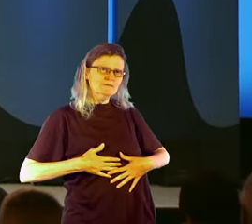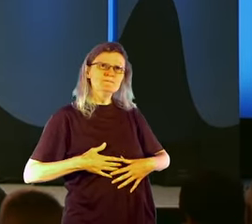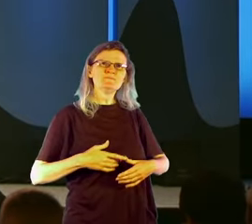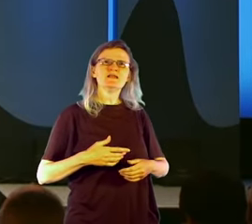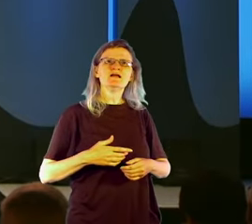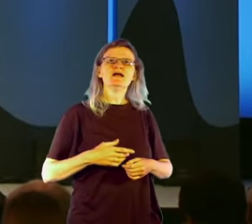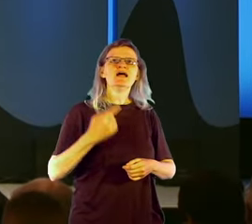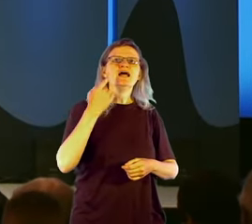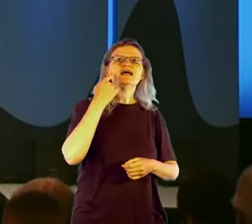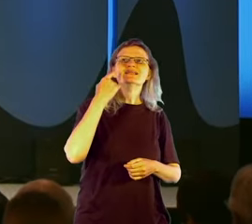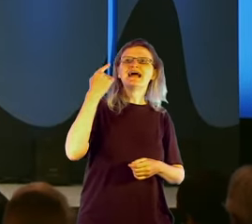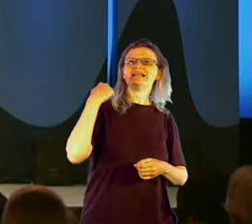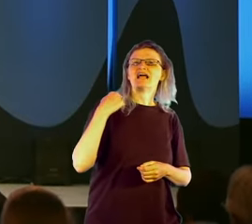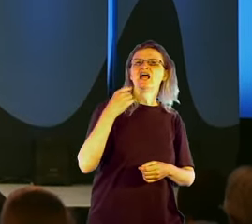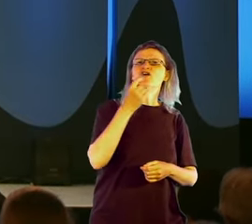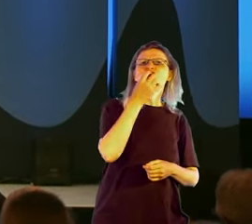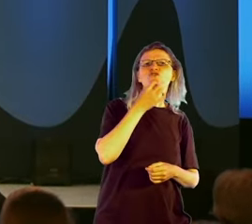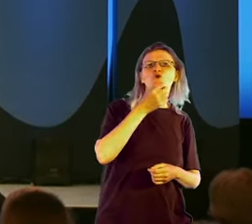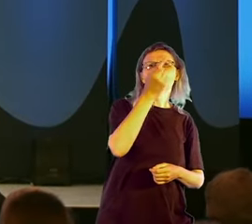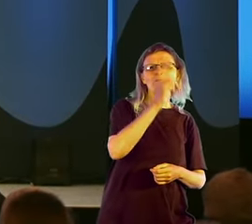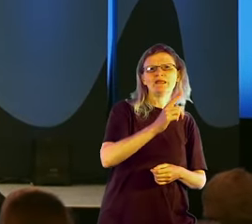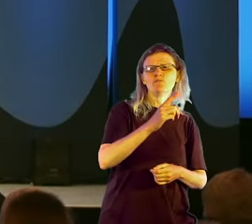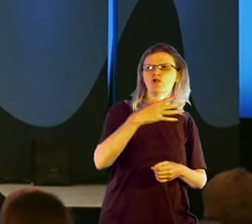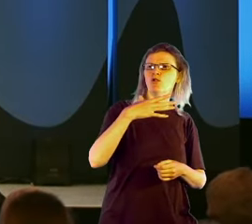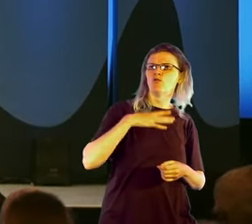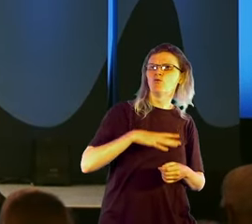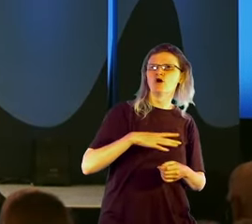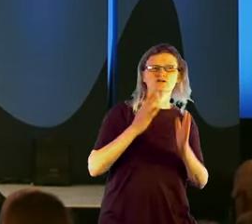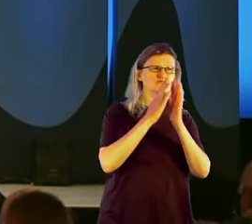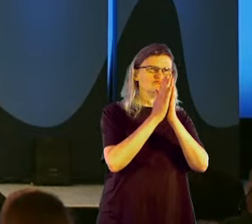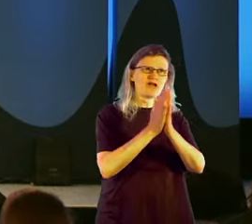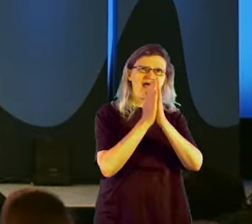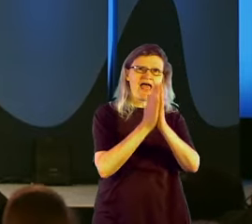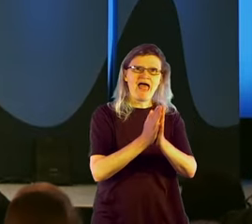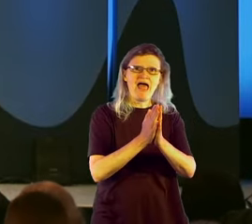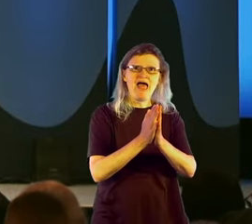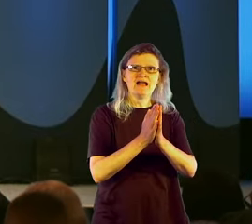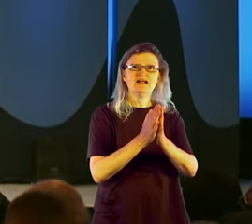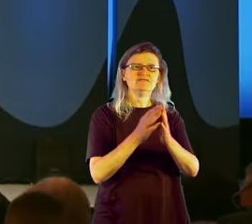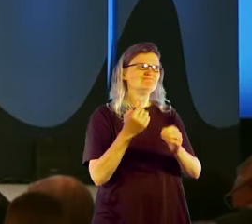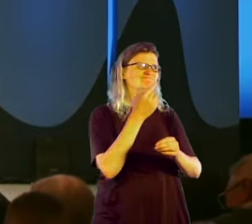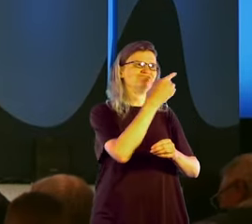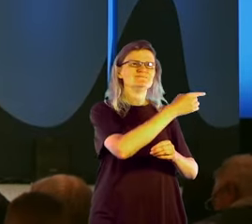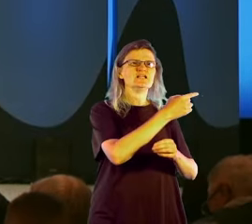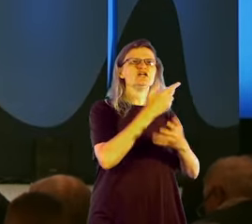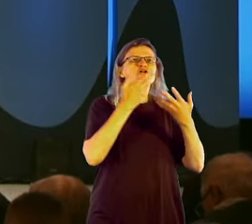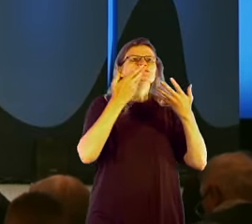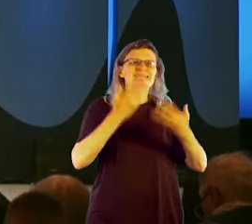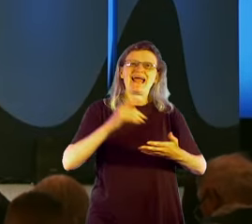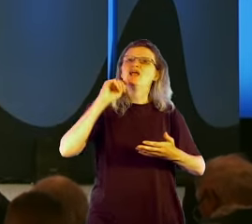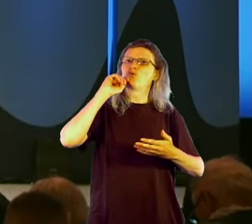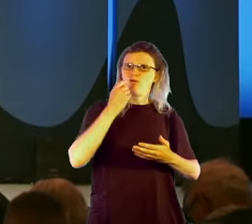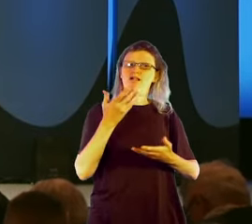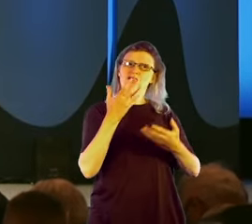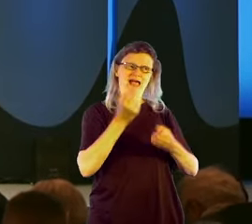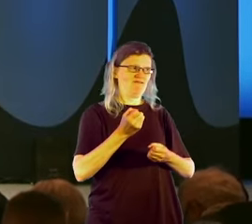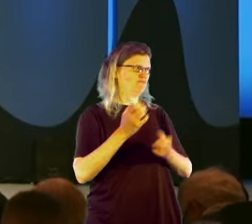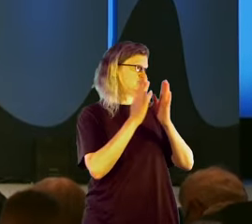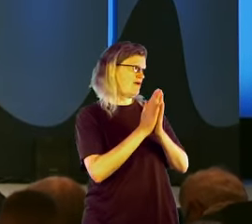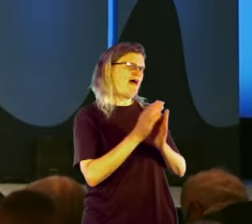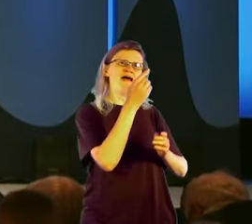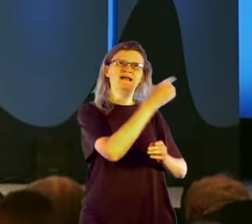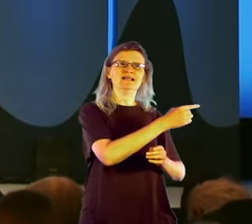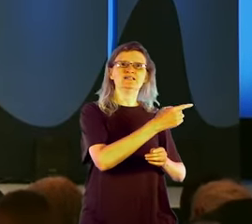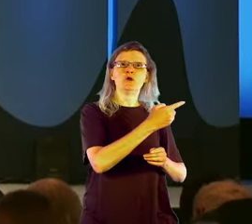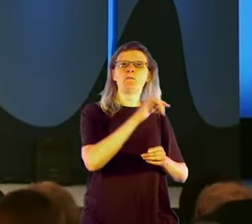I believe yesterday one or two people were wanting a prayer team at the end of the seminar. I'm told that today there will be. So if you would